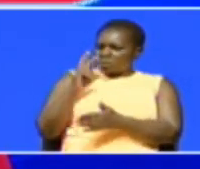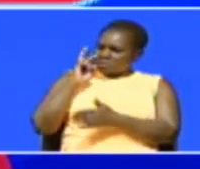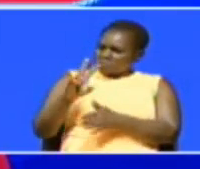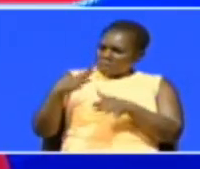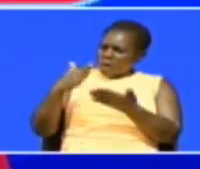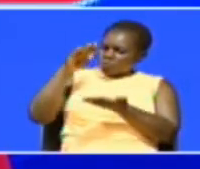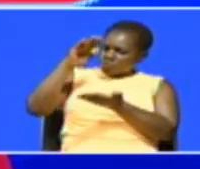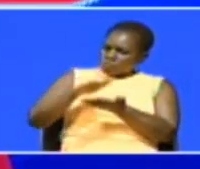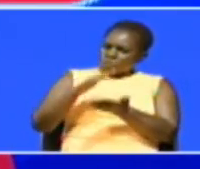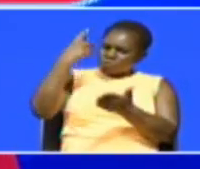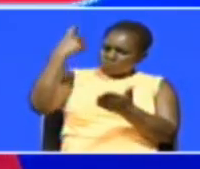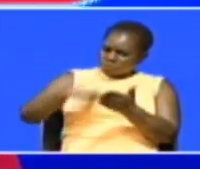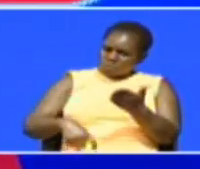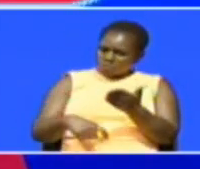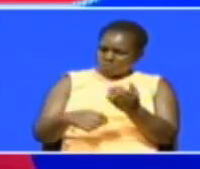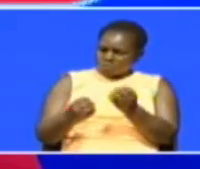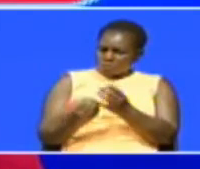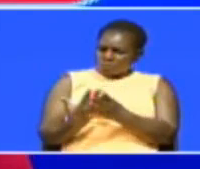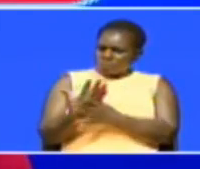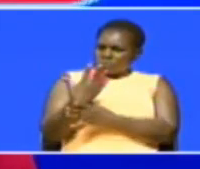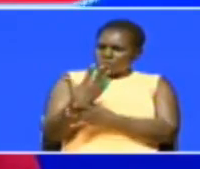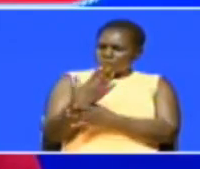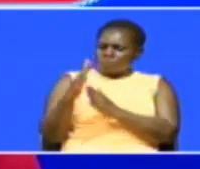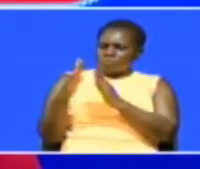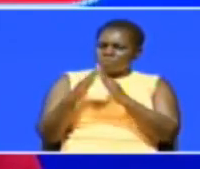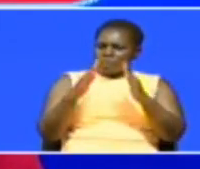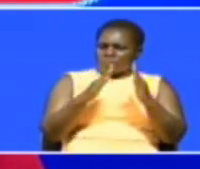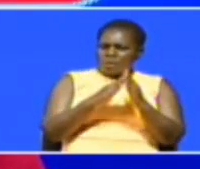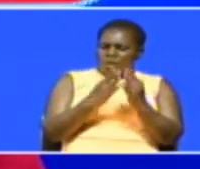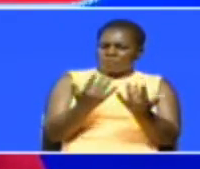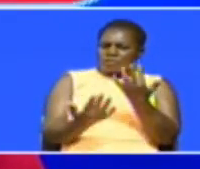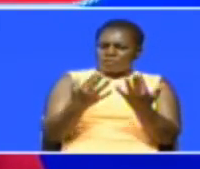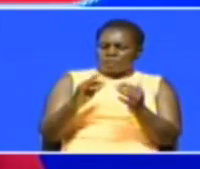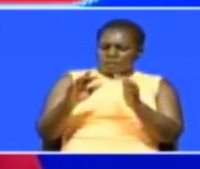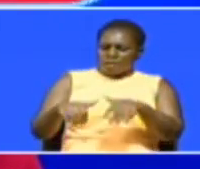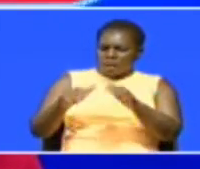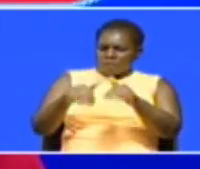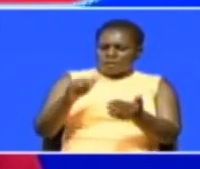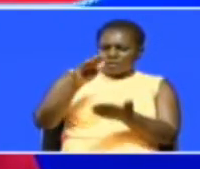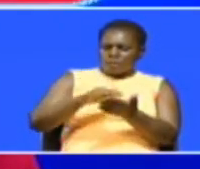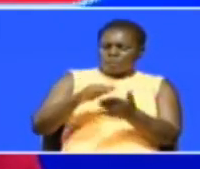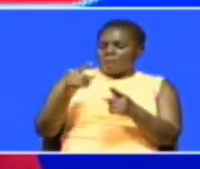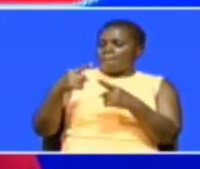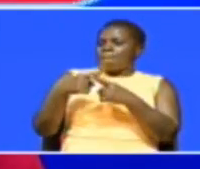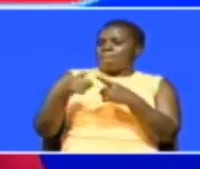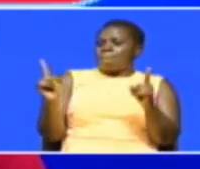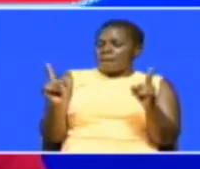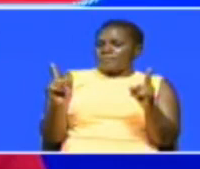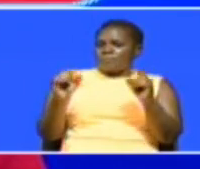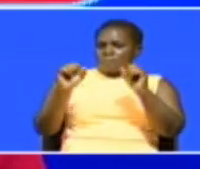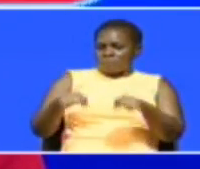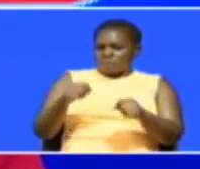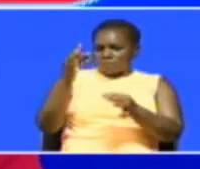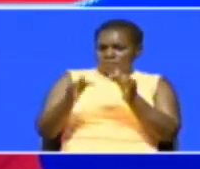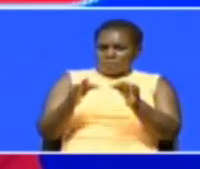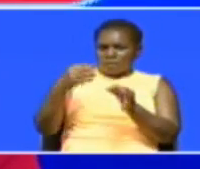cut expenses. While growing a kitchen garden has the potential to reduce the amount spent on groceries. However, this potential